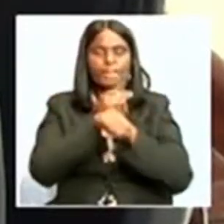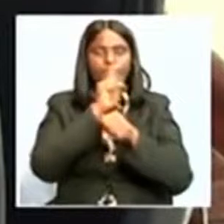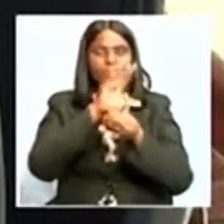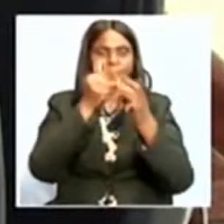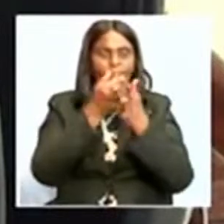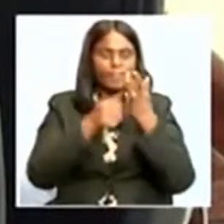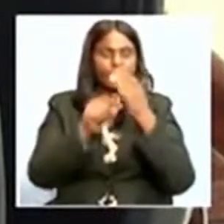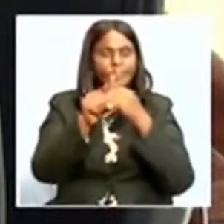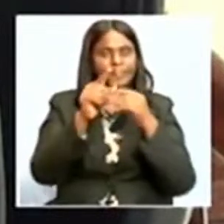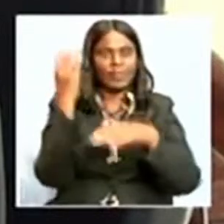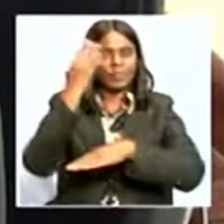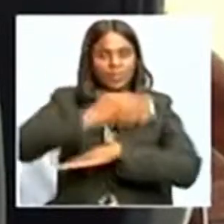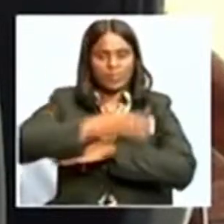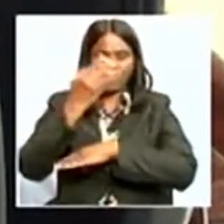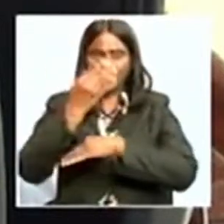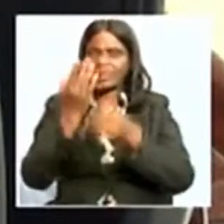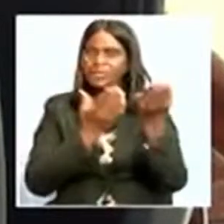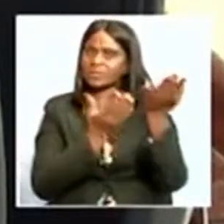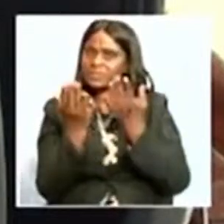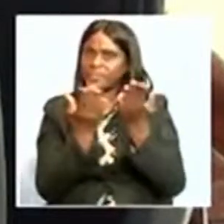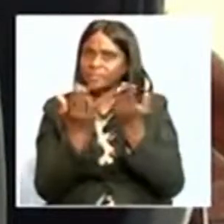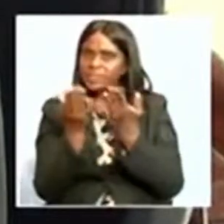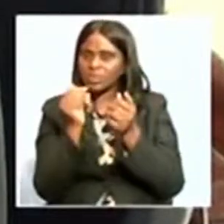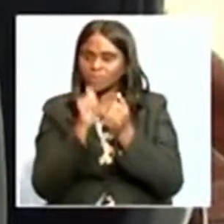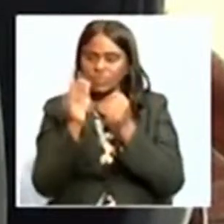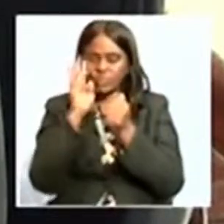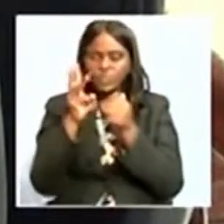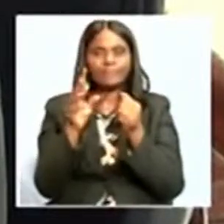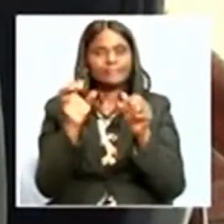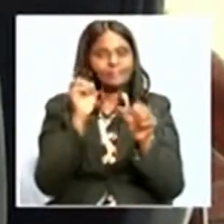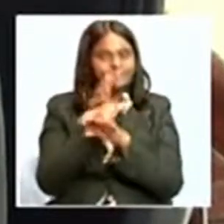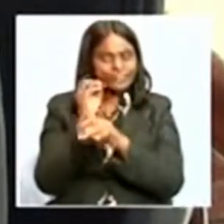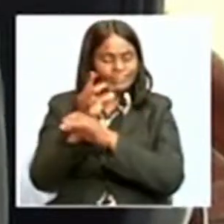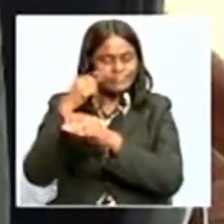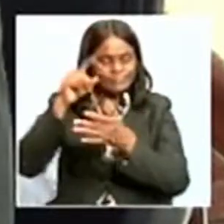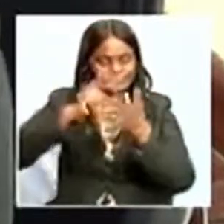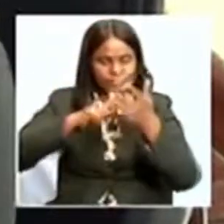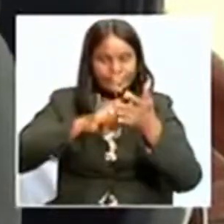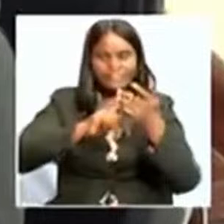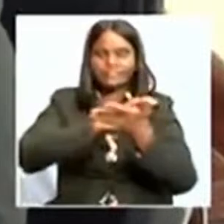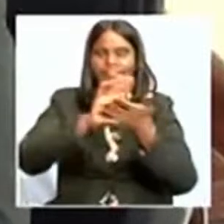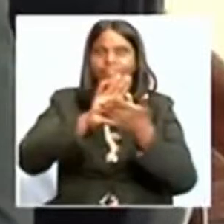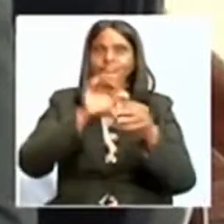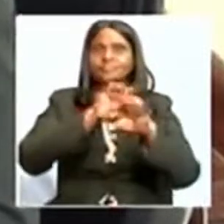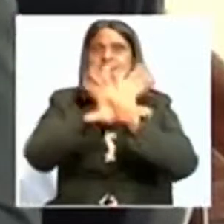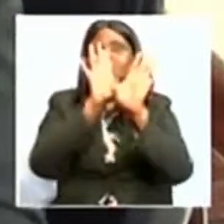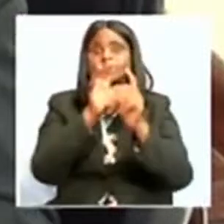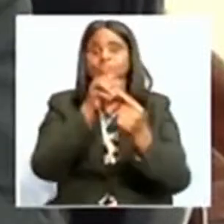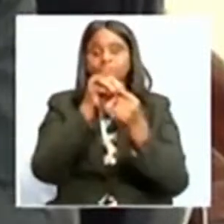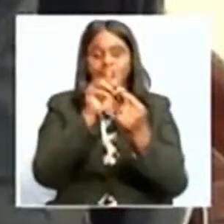scope of cross-border electronic services that will be amenable to tax are clearly specified.